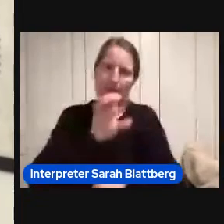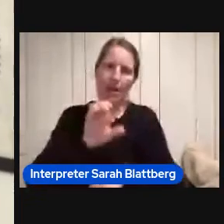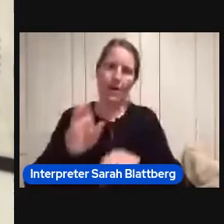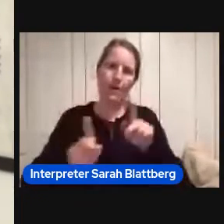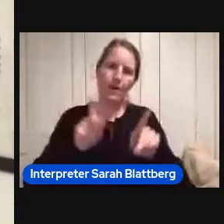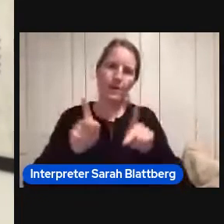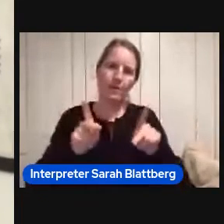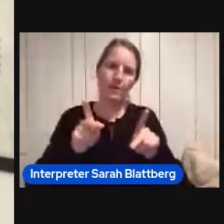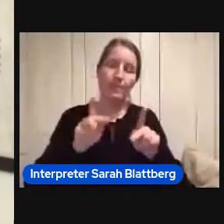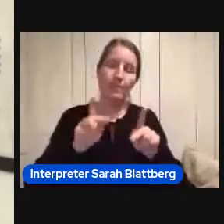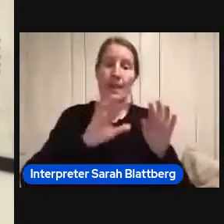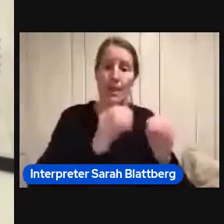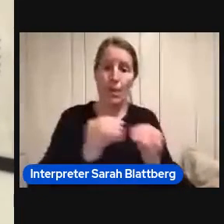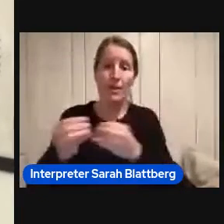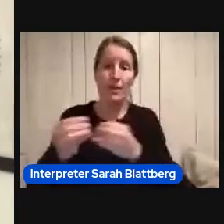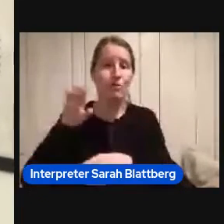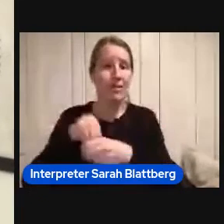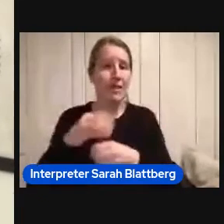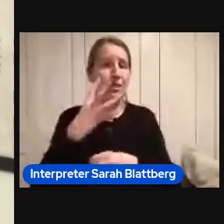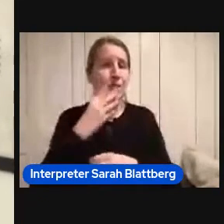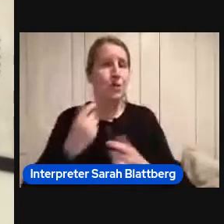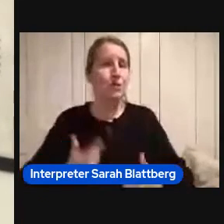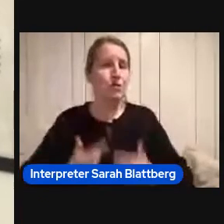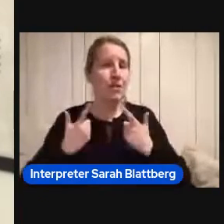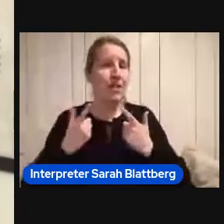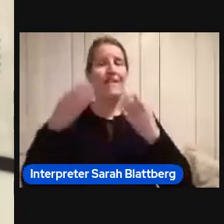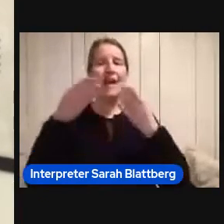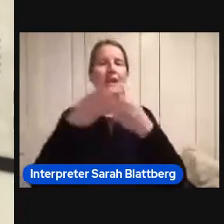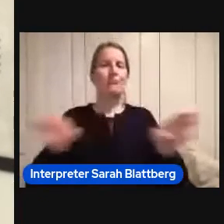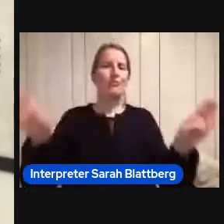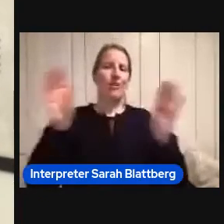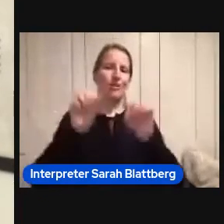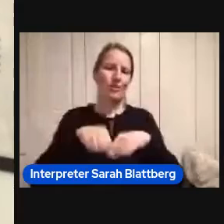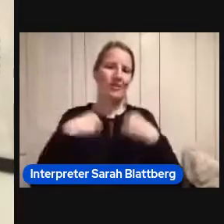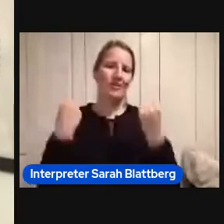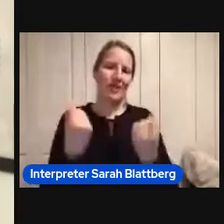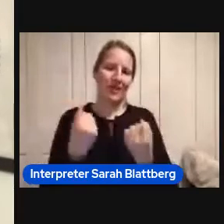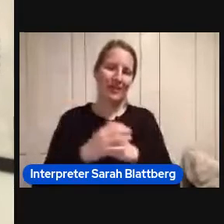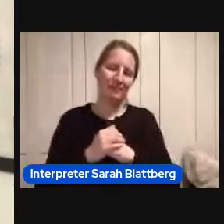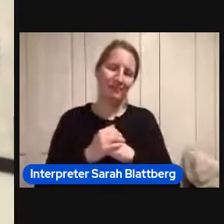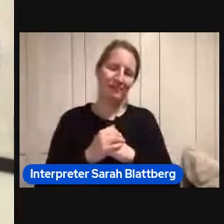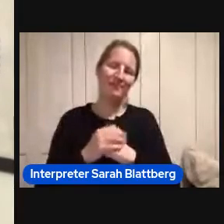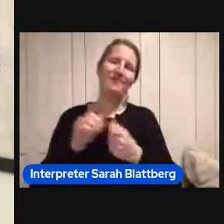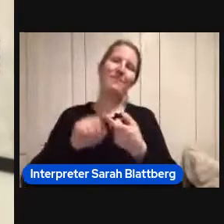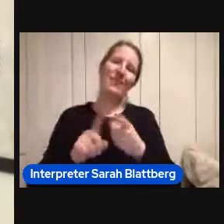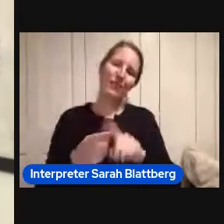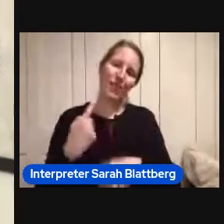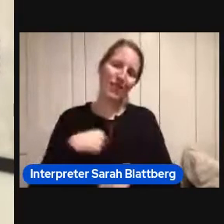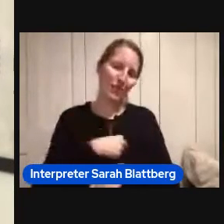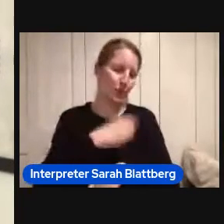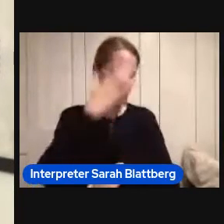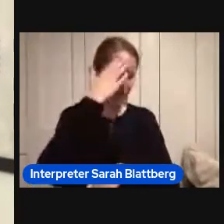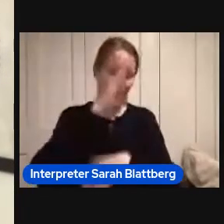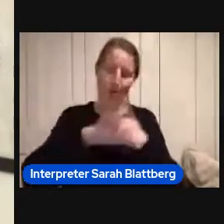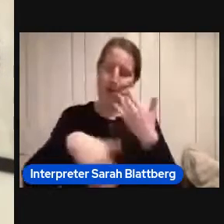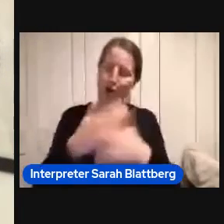and organizations in Jewish life and broader society. And friends, we know that all the work we're doing with JEDI, these are big